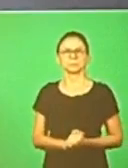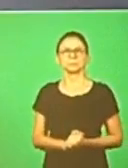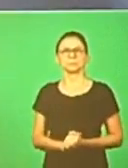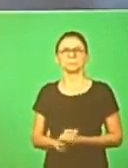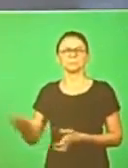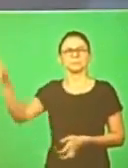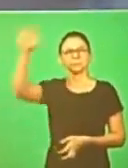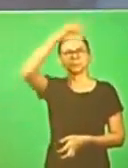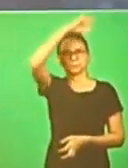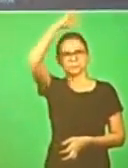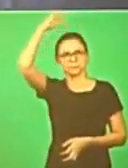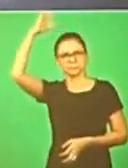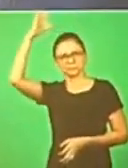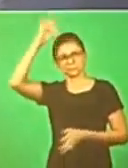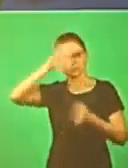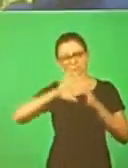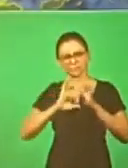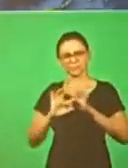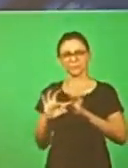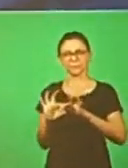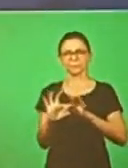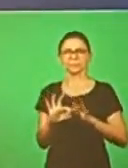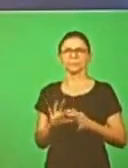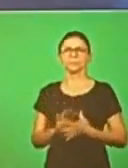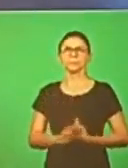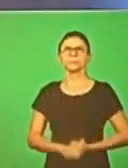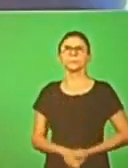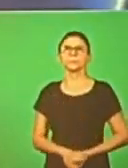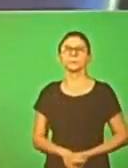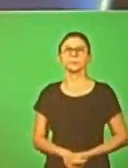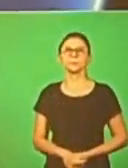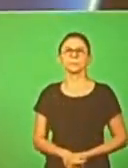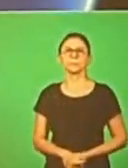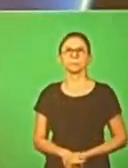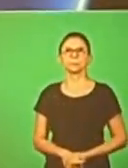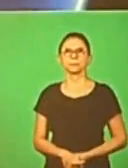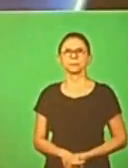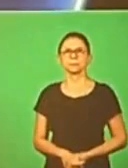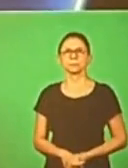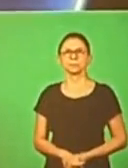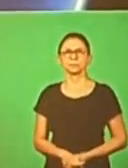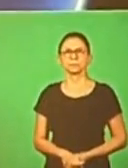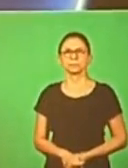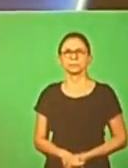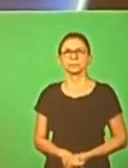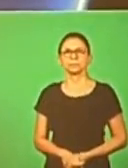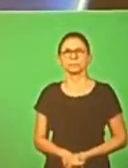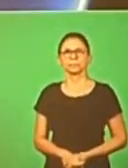and in the same Spirit.